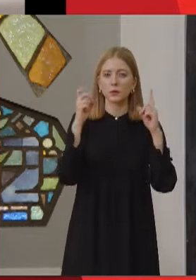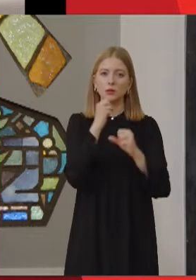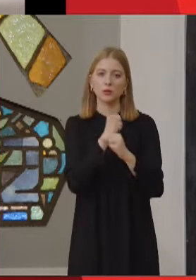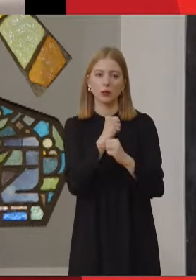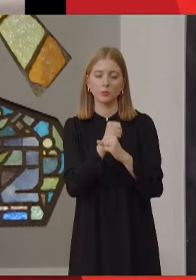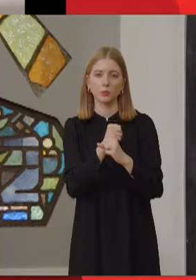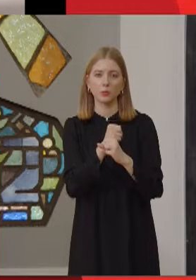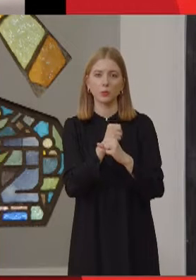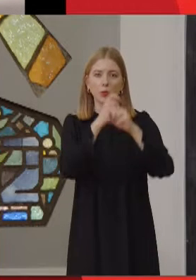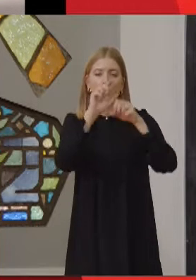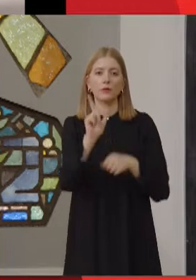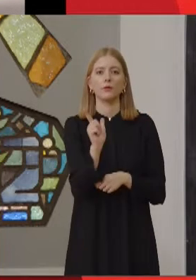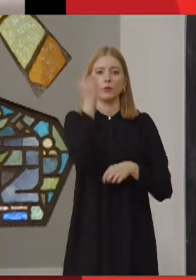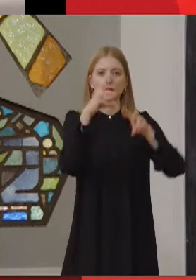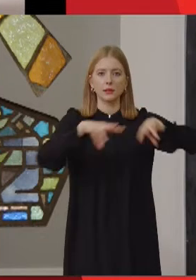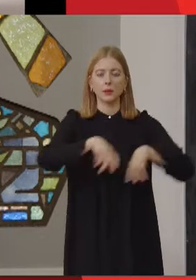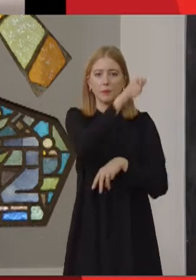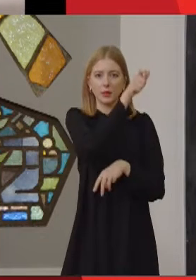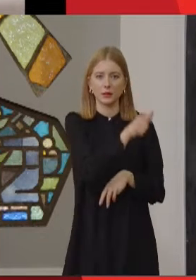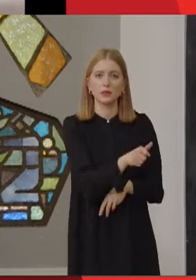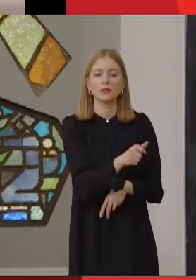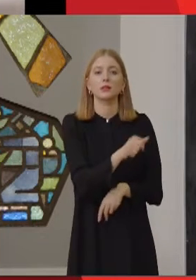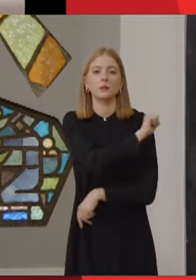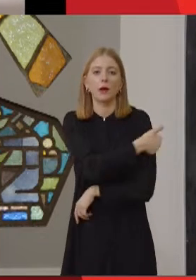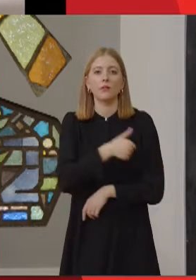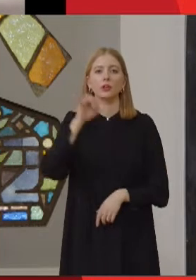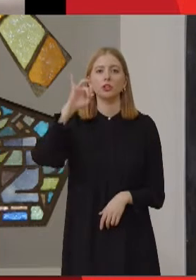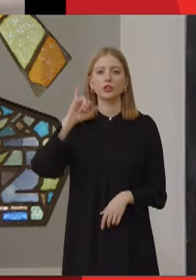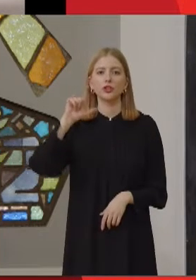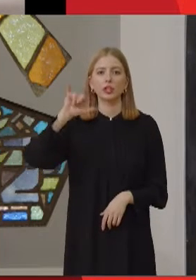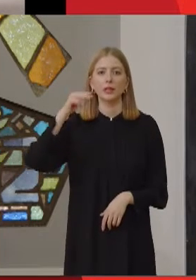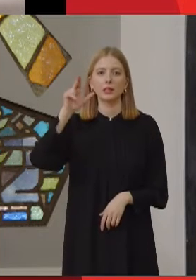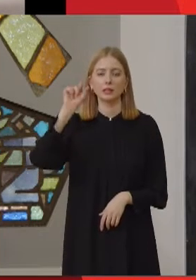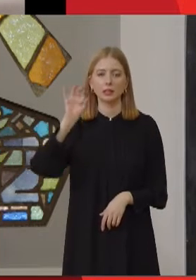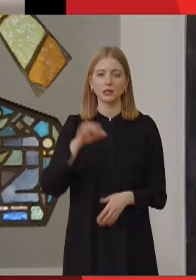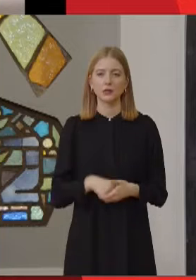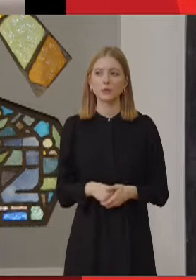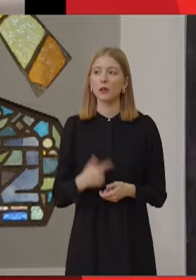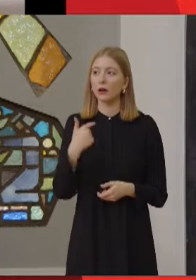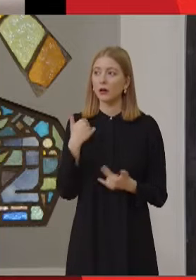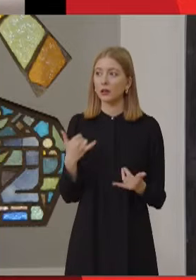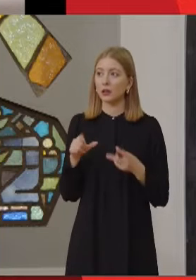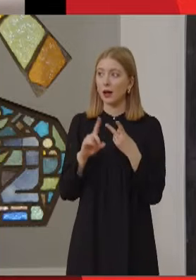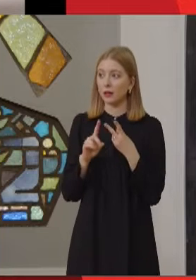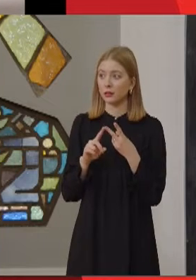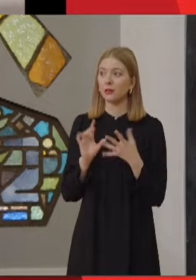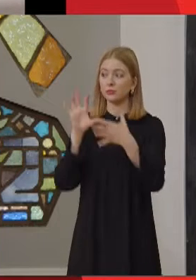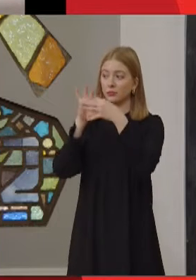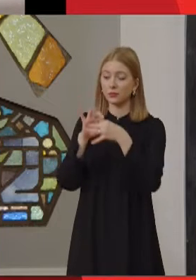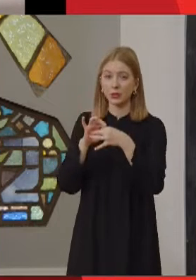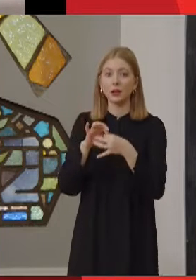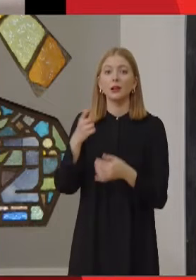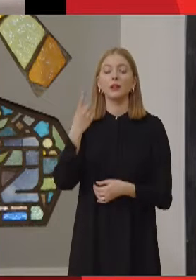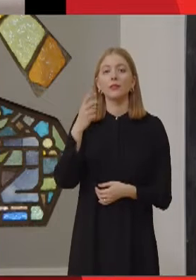have the Vice Minister of Social Affairs and Labor. I already see that we